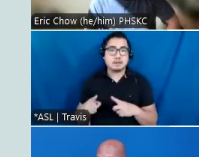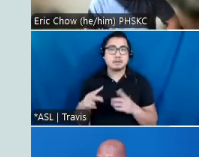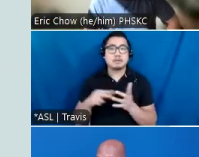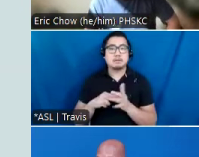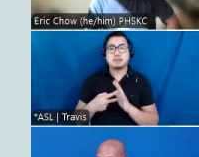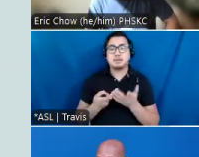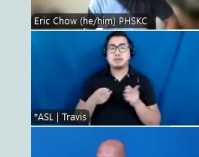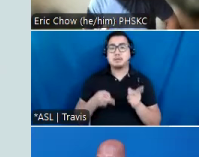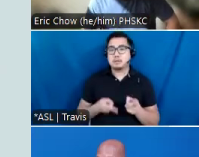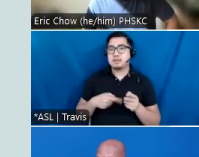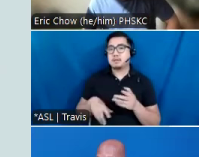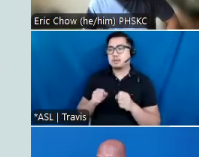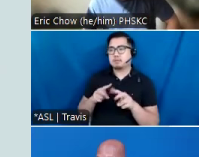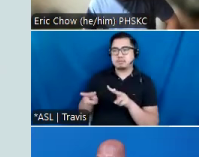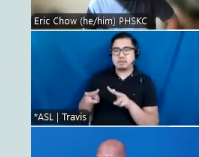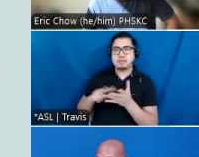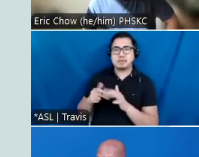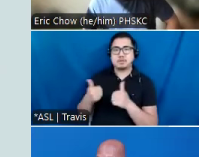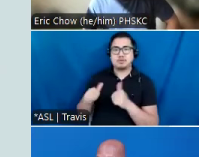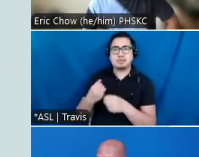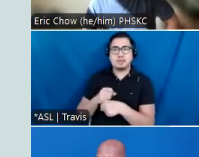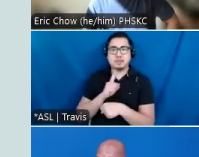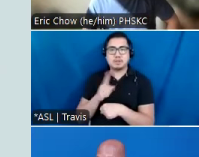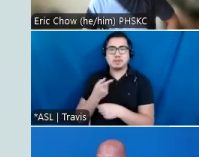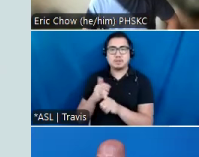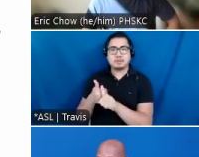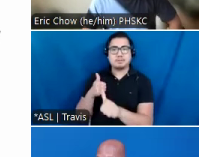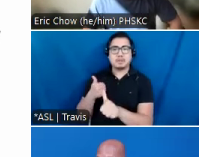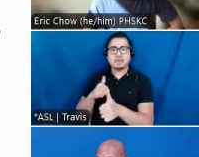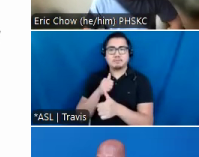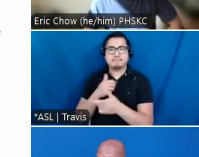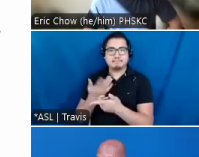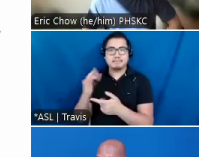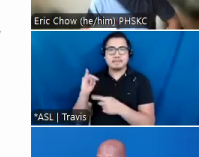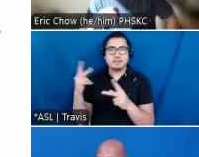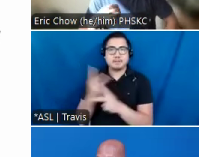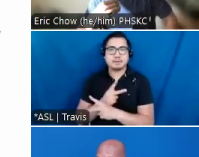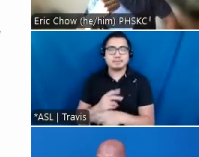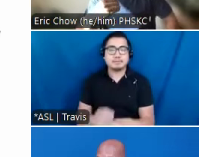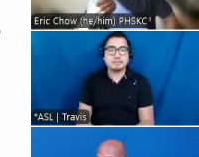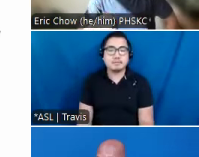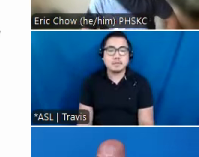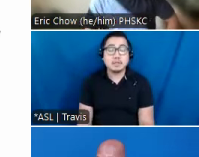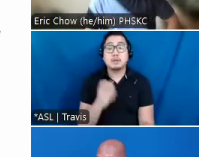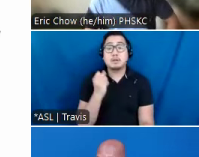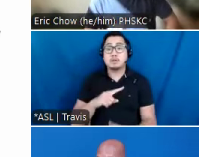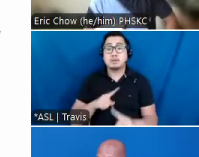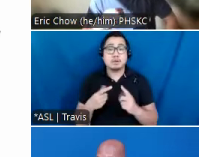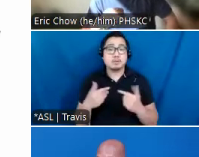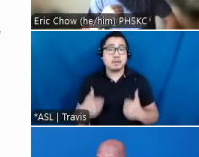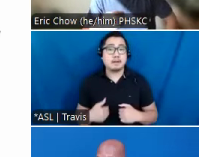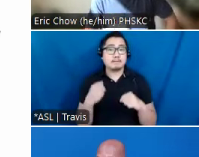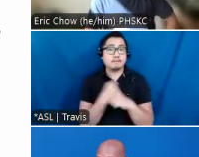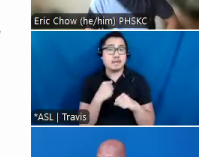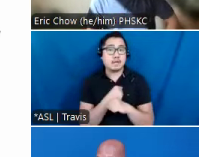stop the infection from progressing too far. It is important to note that as your body is fighting off infection, as